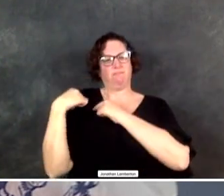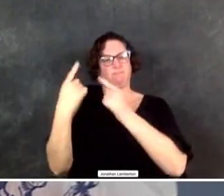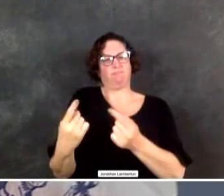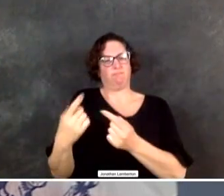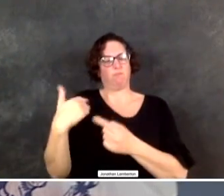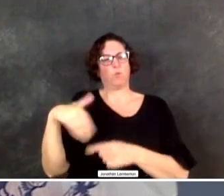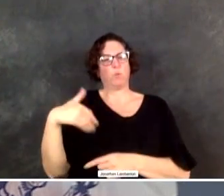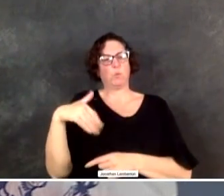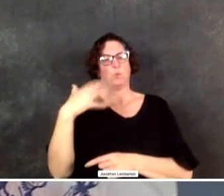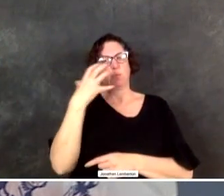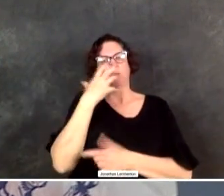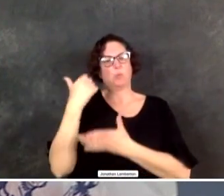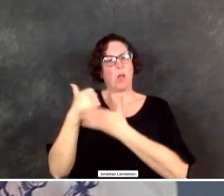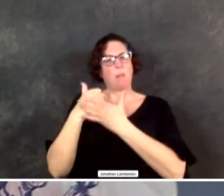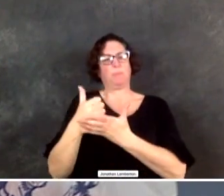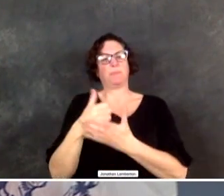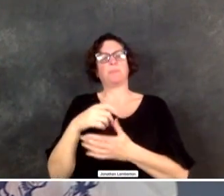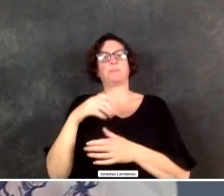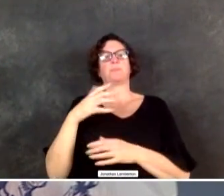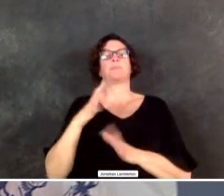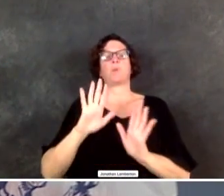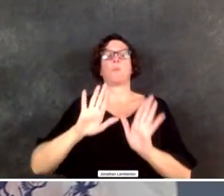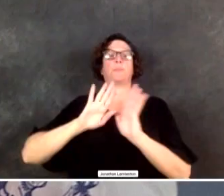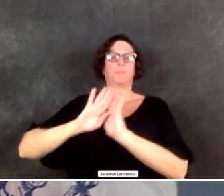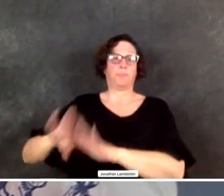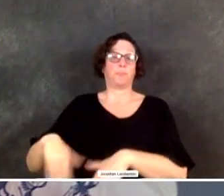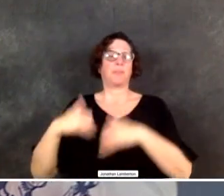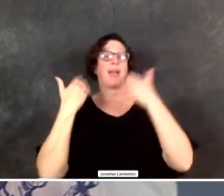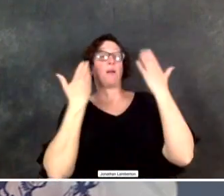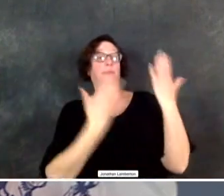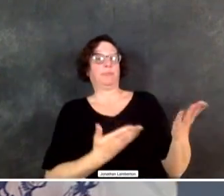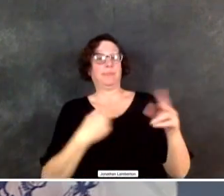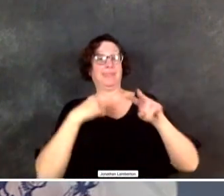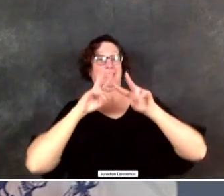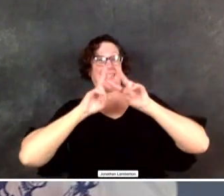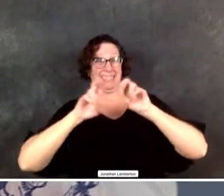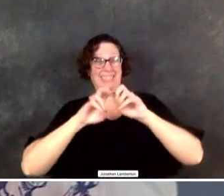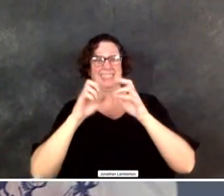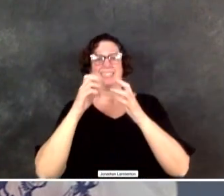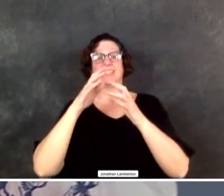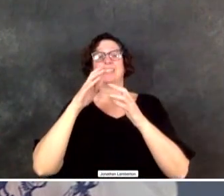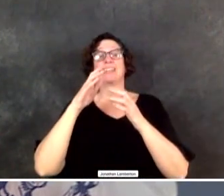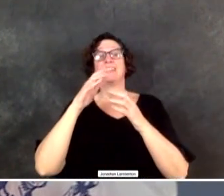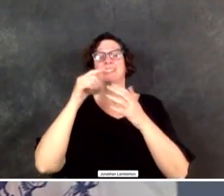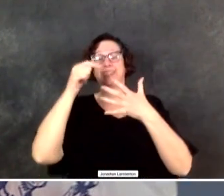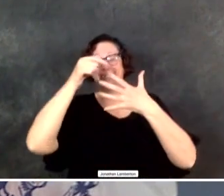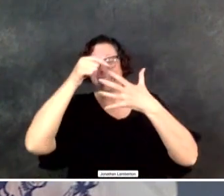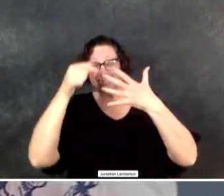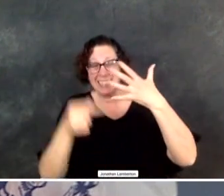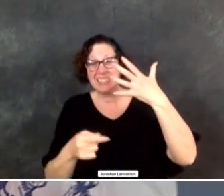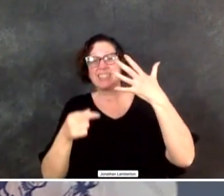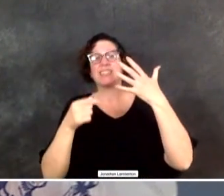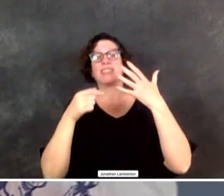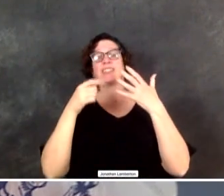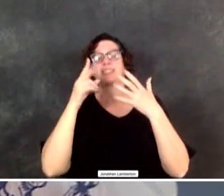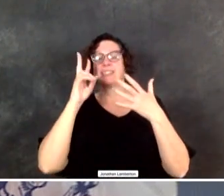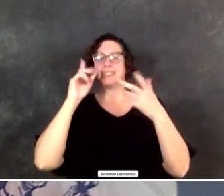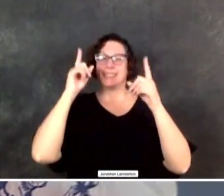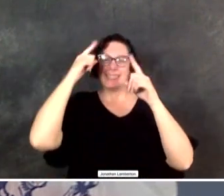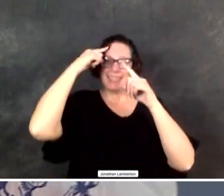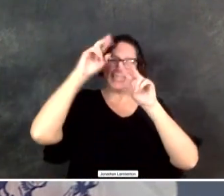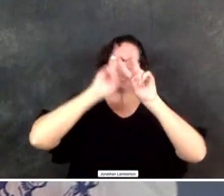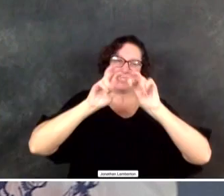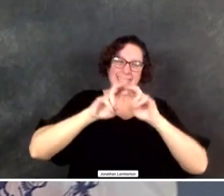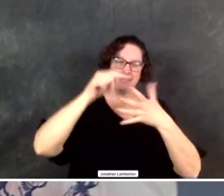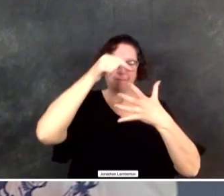up everything I'd heard from the chancellor and his team, including the discussions they had had with labor, what our own health leadership was saying, and